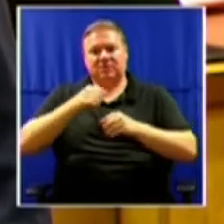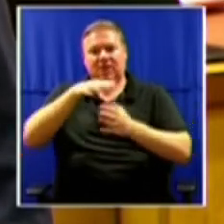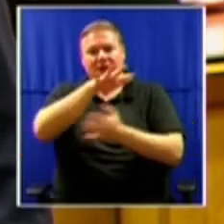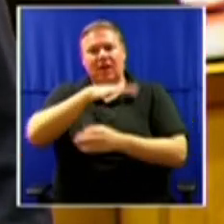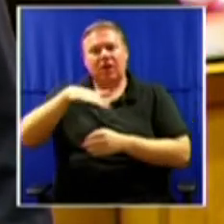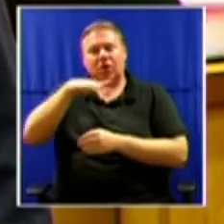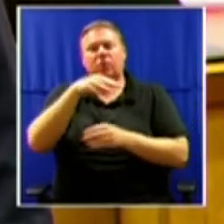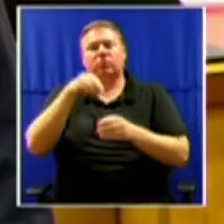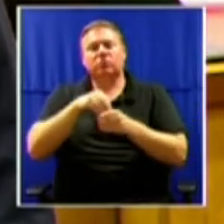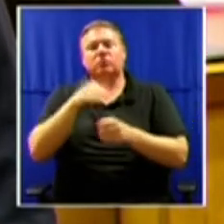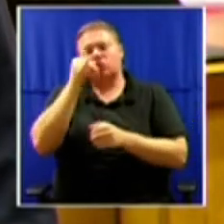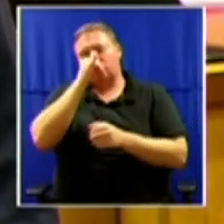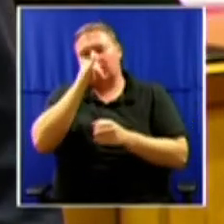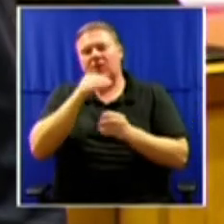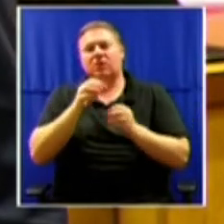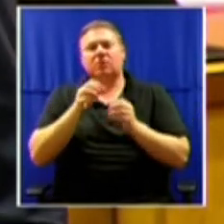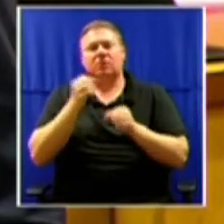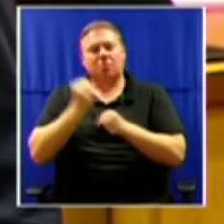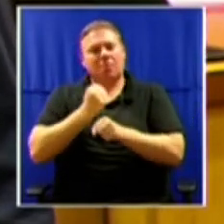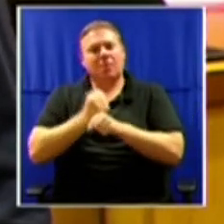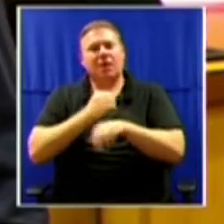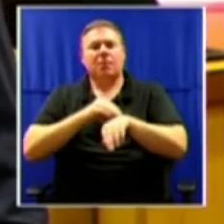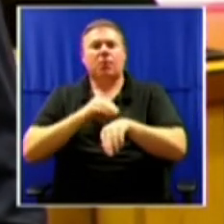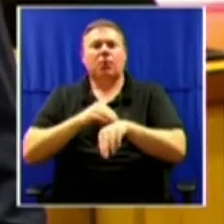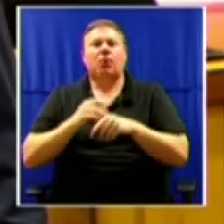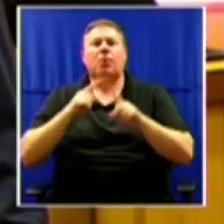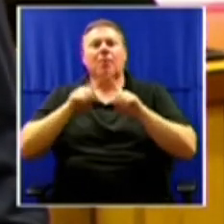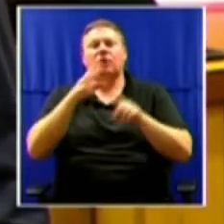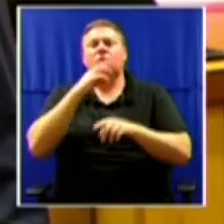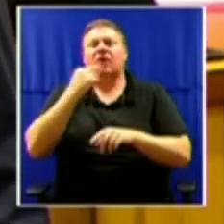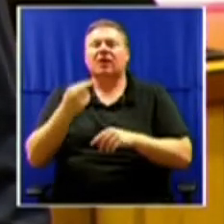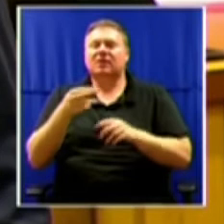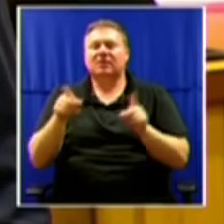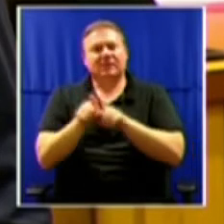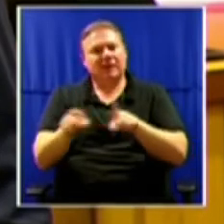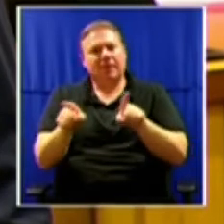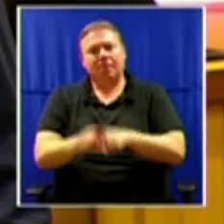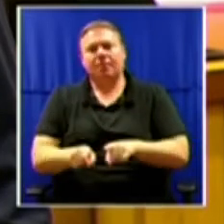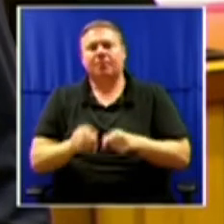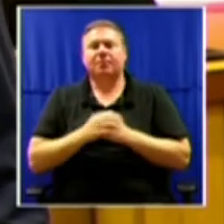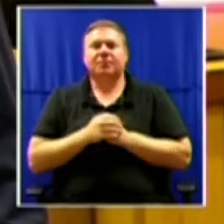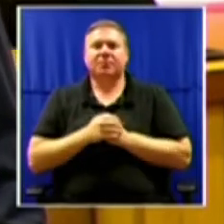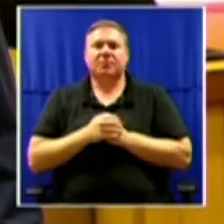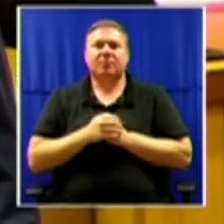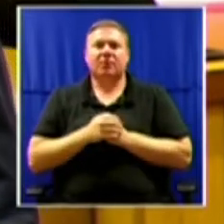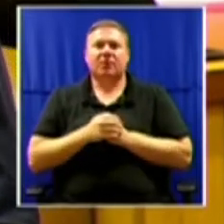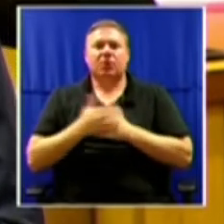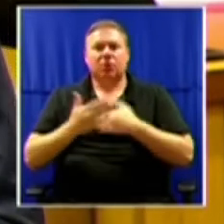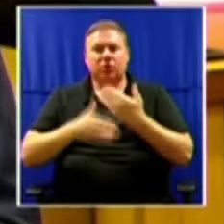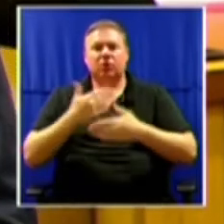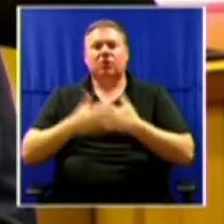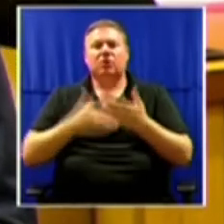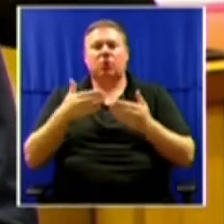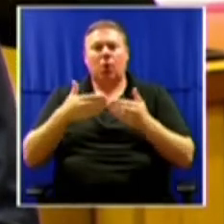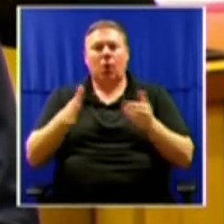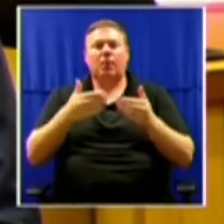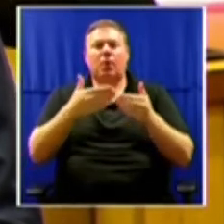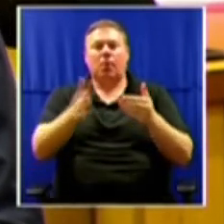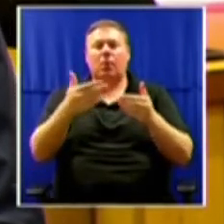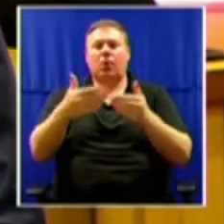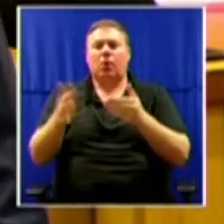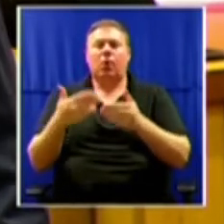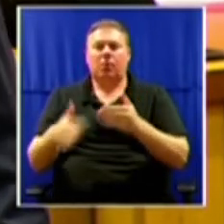It is also a reality, House Chairperson, that even as we continue to open facilities, we will